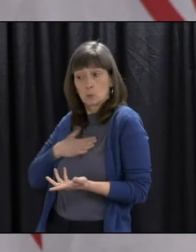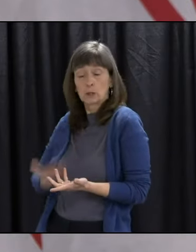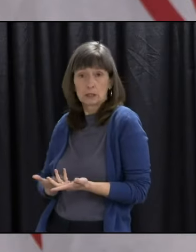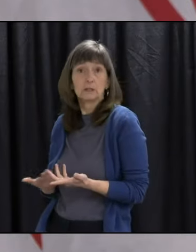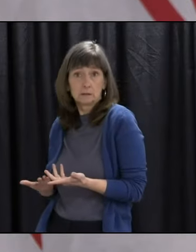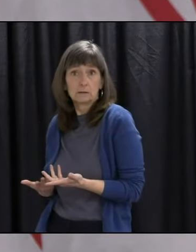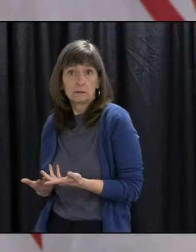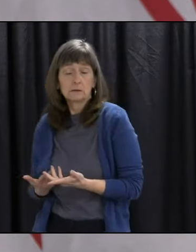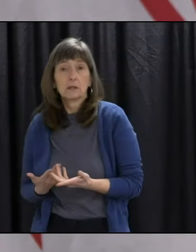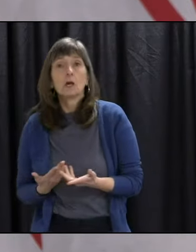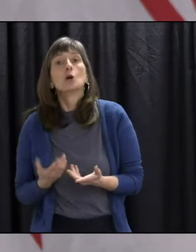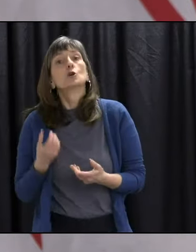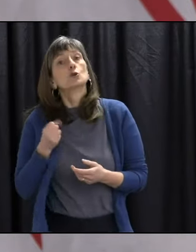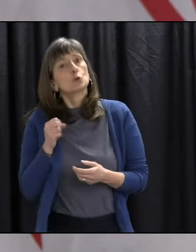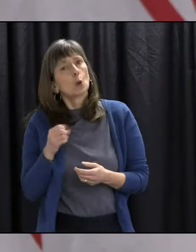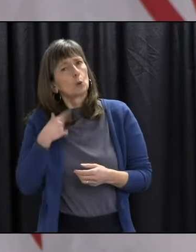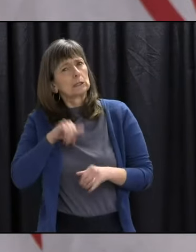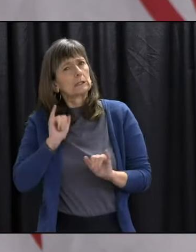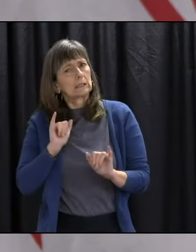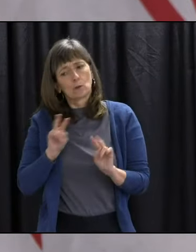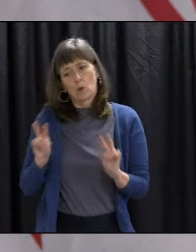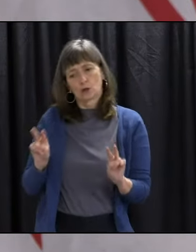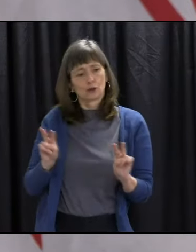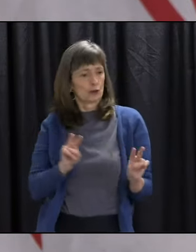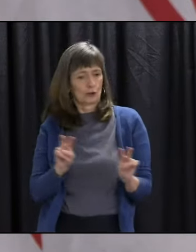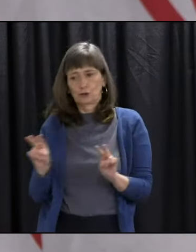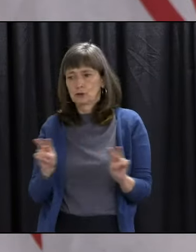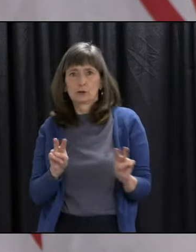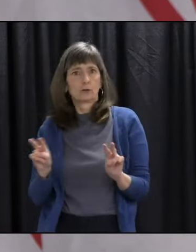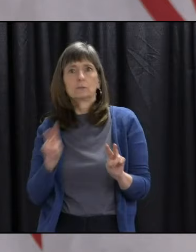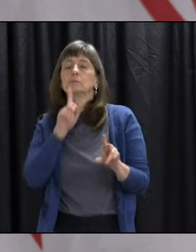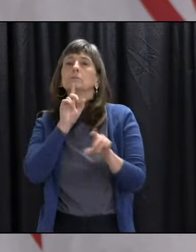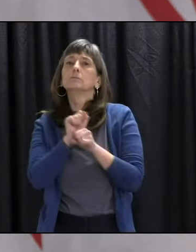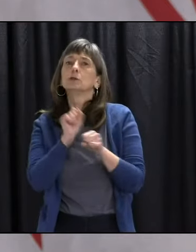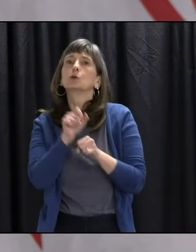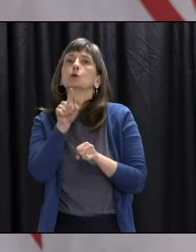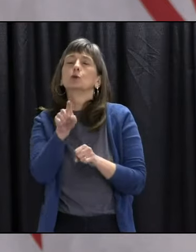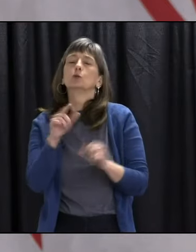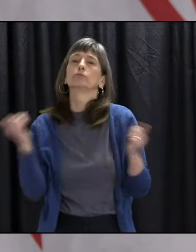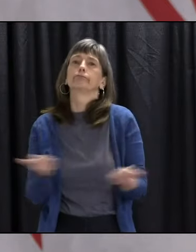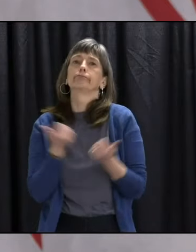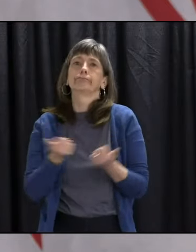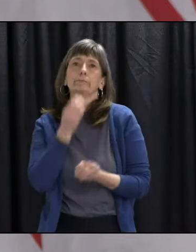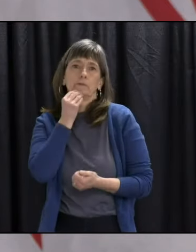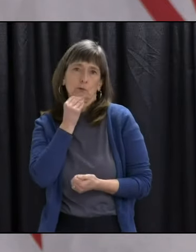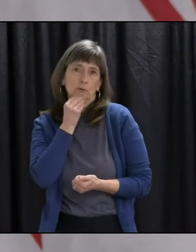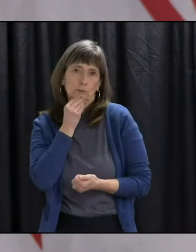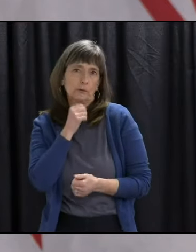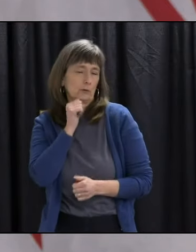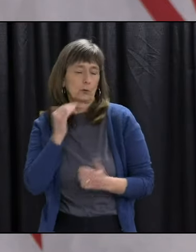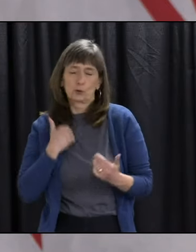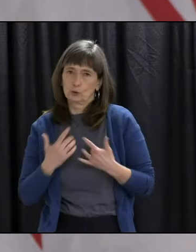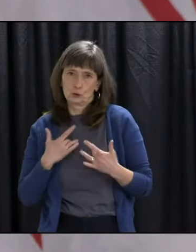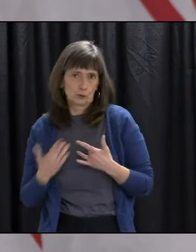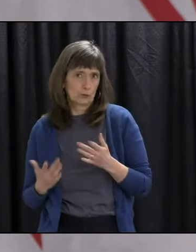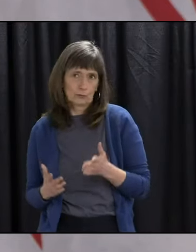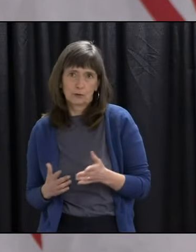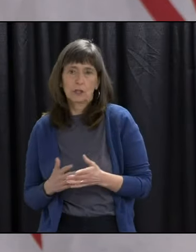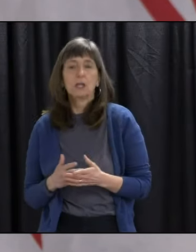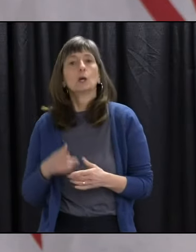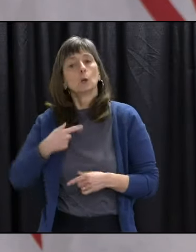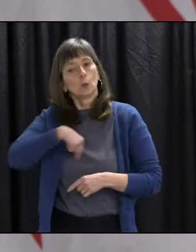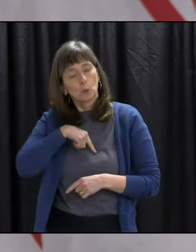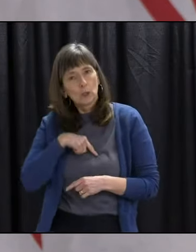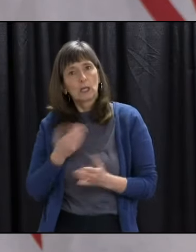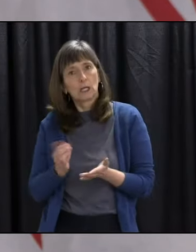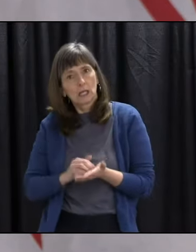this closely so that Newfoundlanders and Labradorians have food security during this pandemic. We will always be there